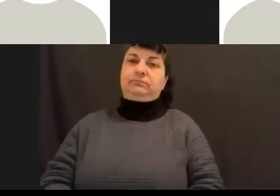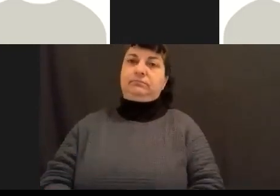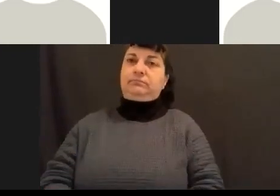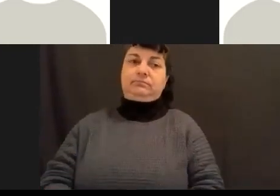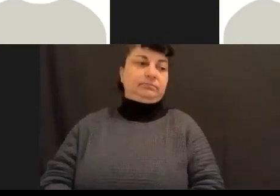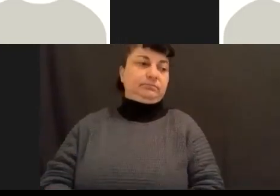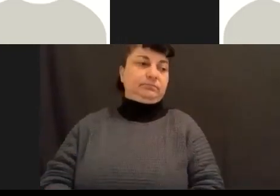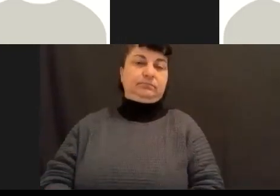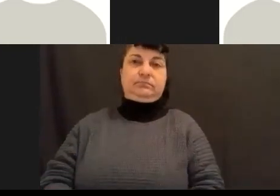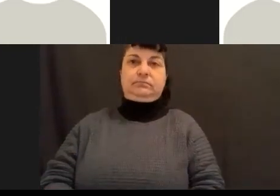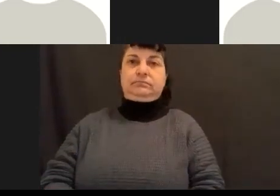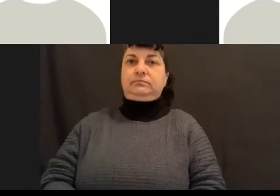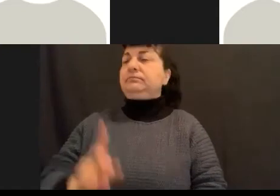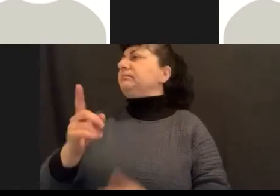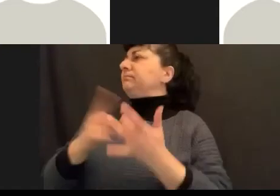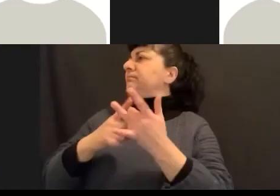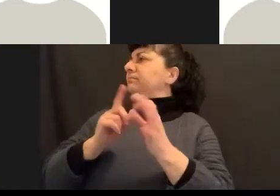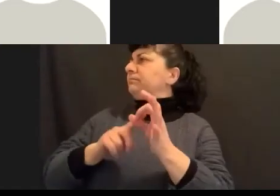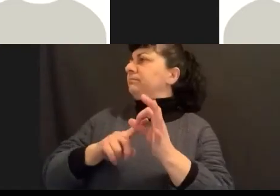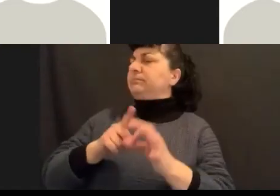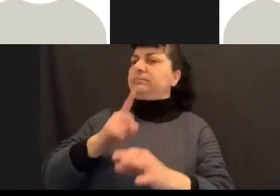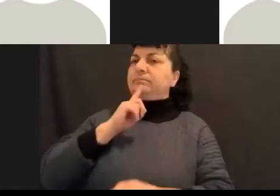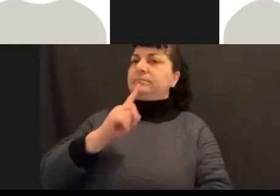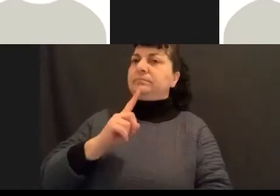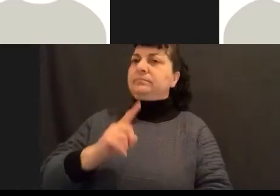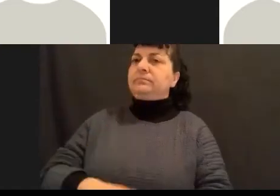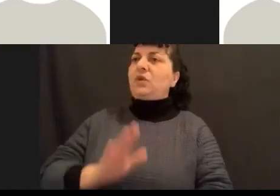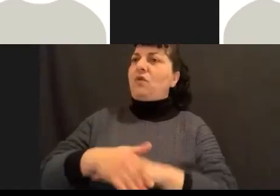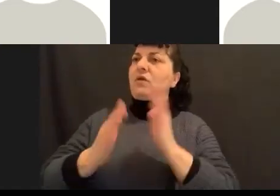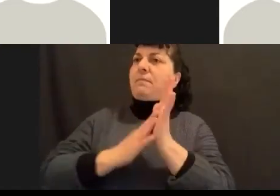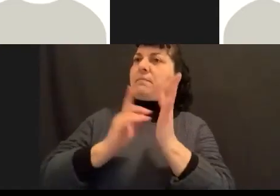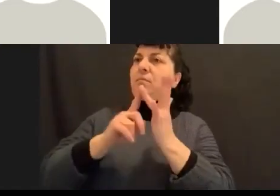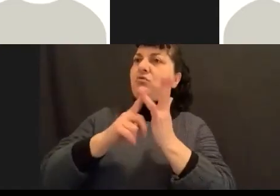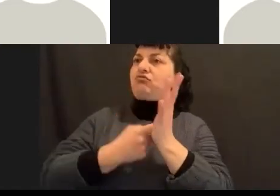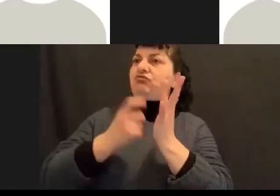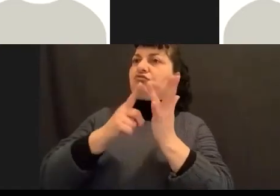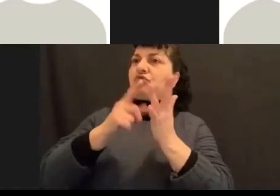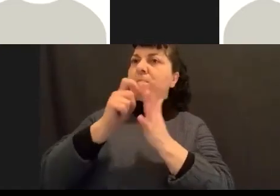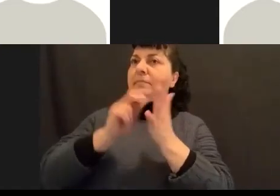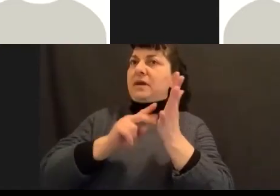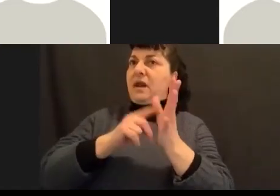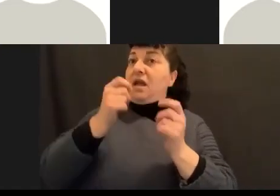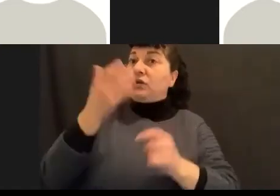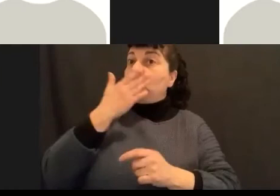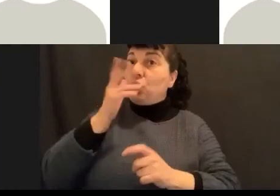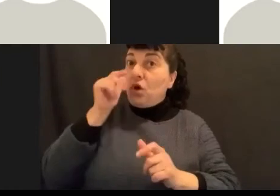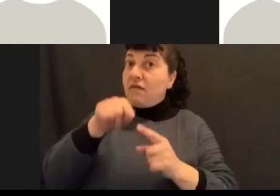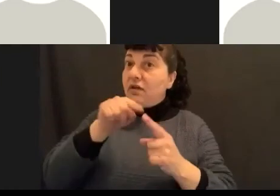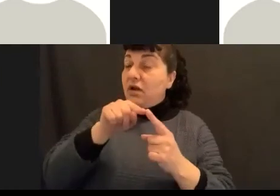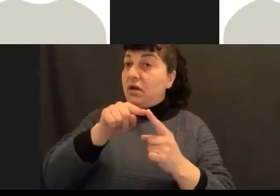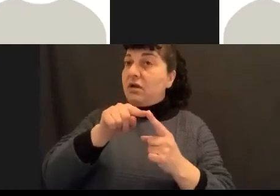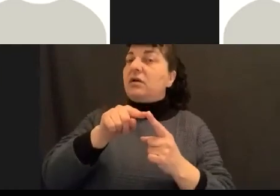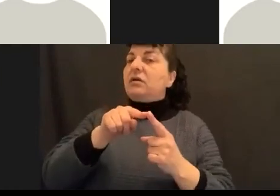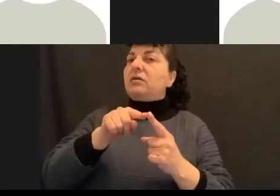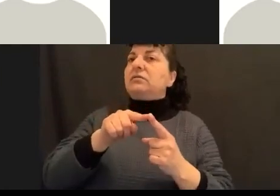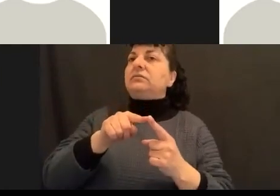So another question there about the MARUTNA after school care. It's specifically in relation